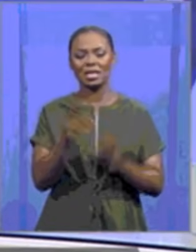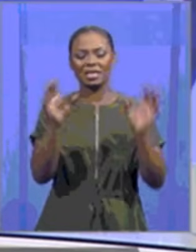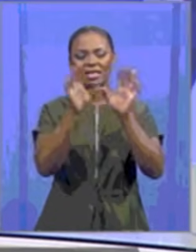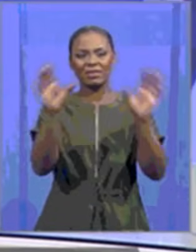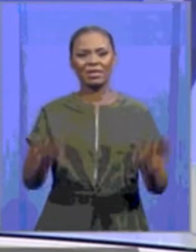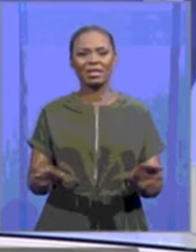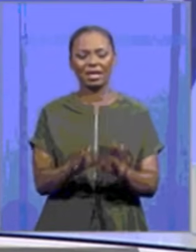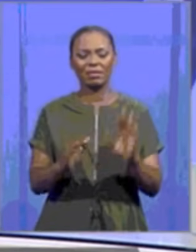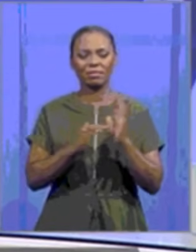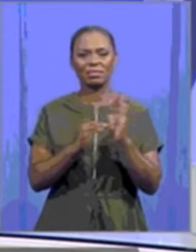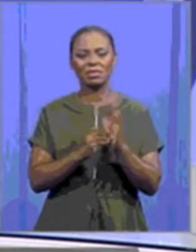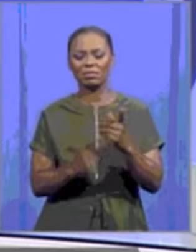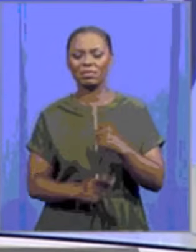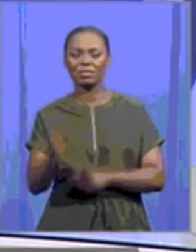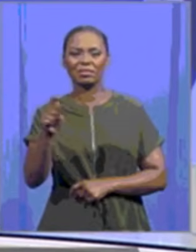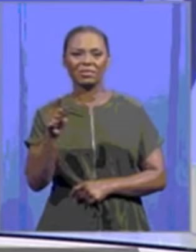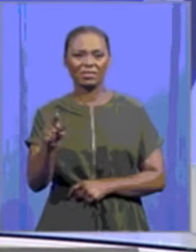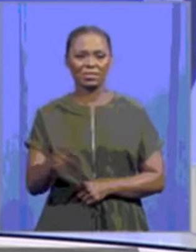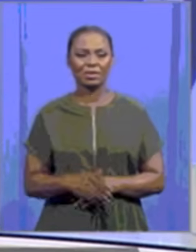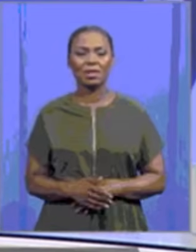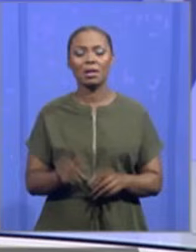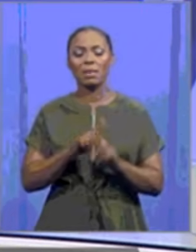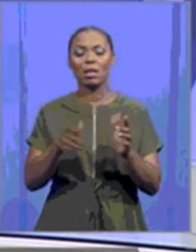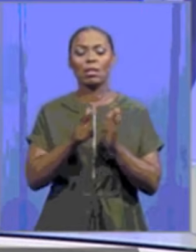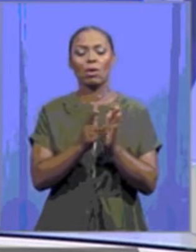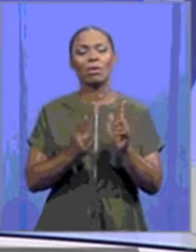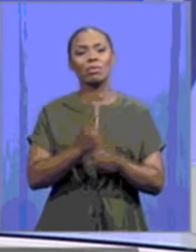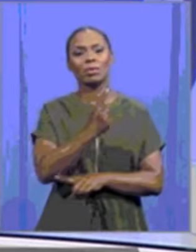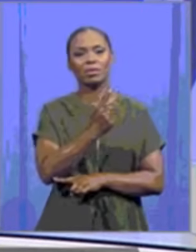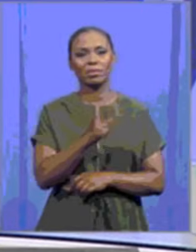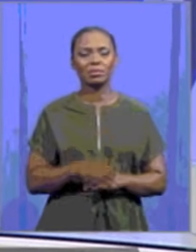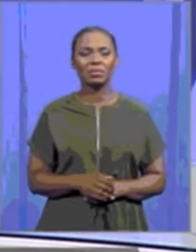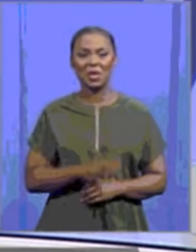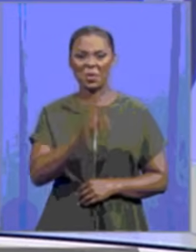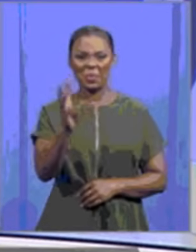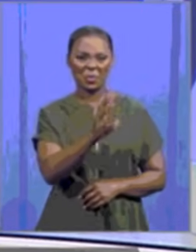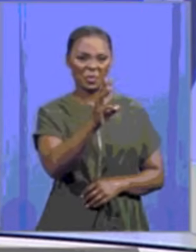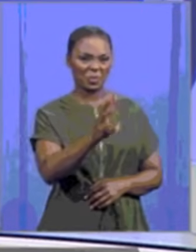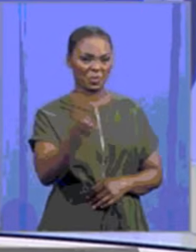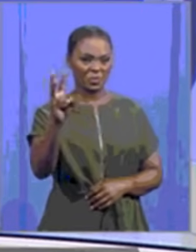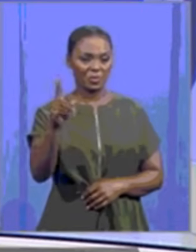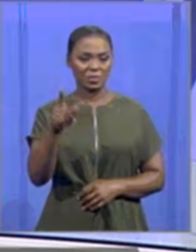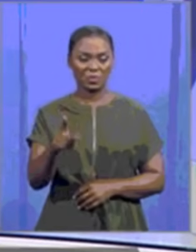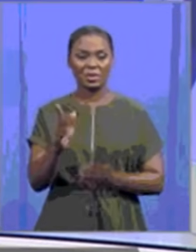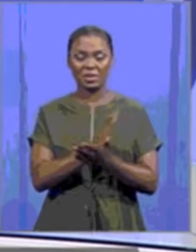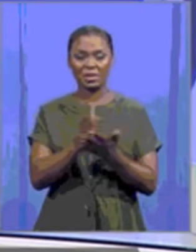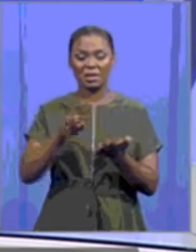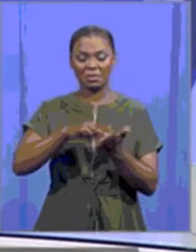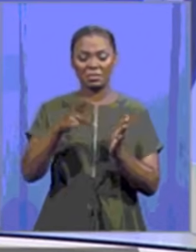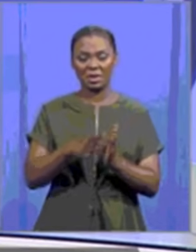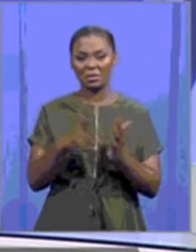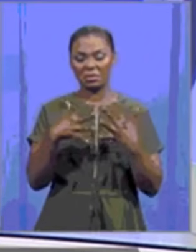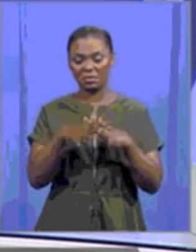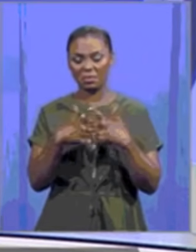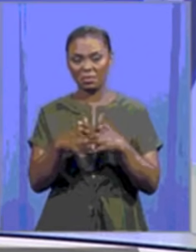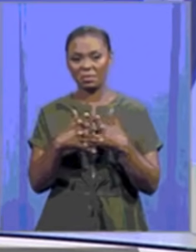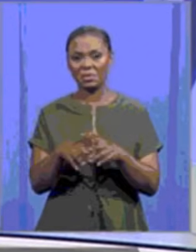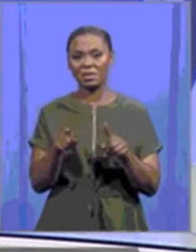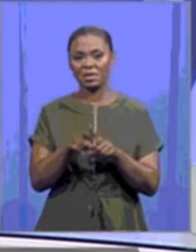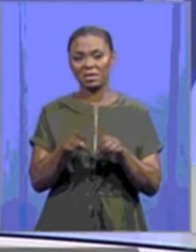tša marematlou ntle le molao. O ntšhitše temošo e bogale kgahlanong le bao ba rerago go šarakantšha le go